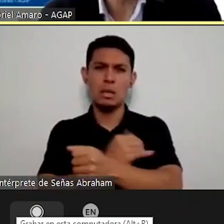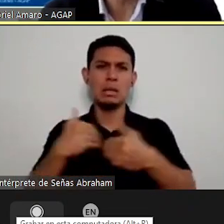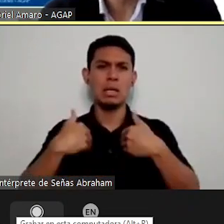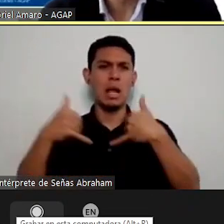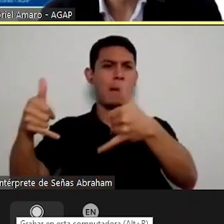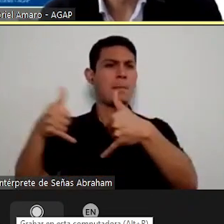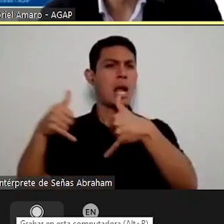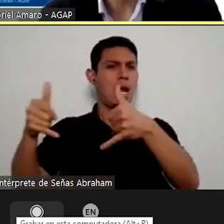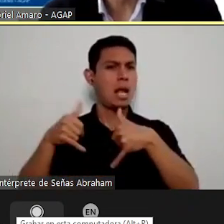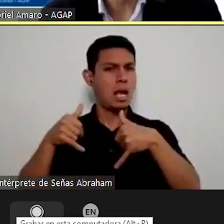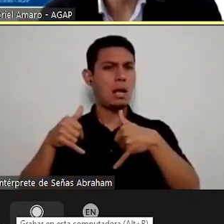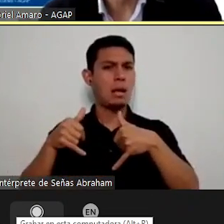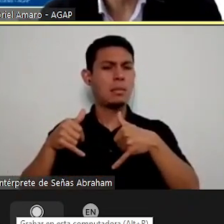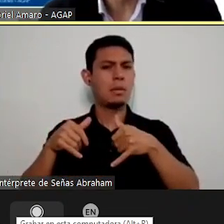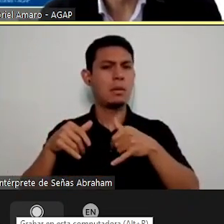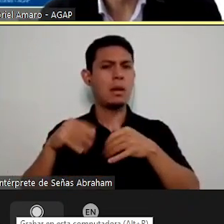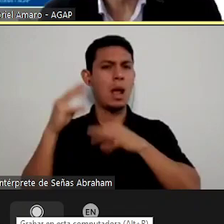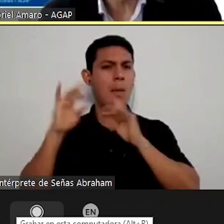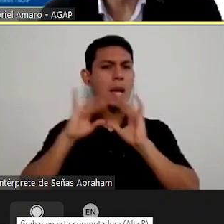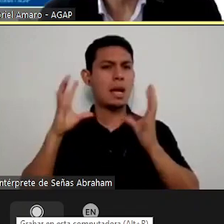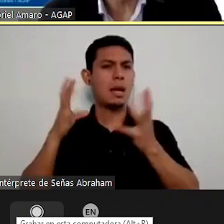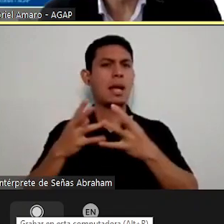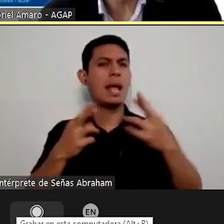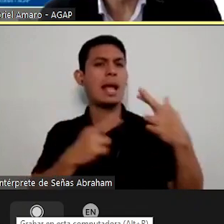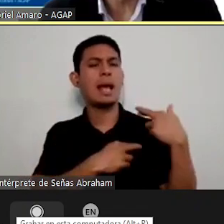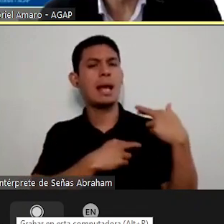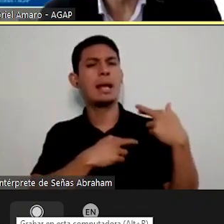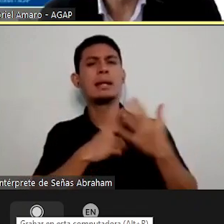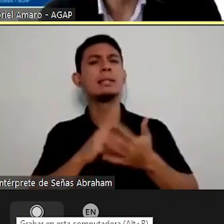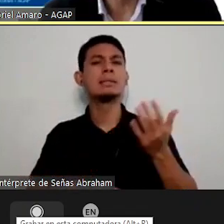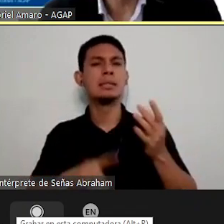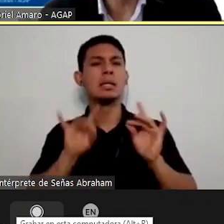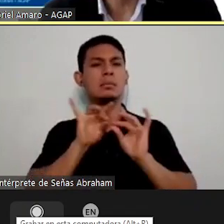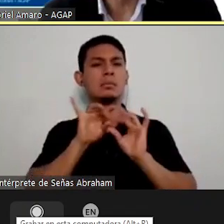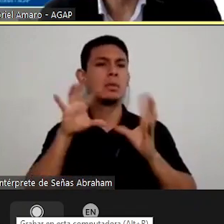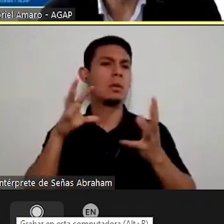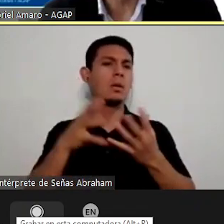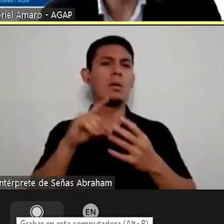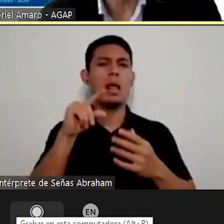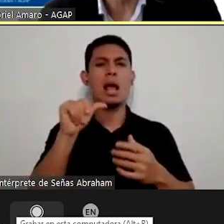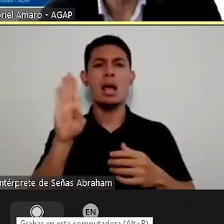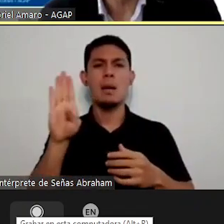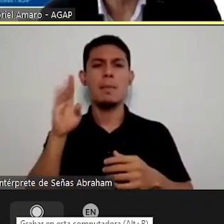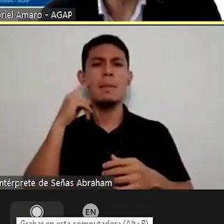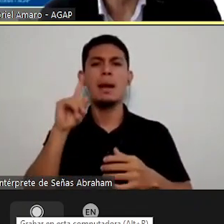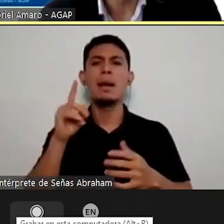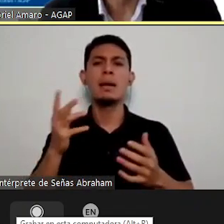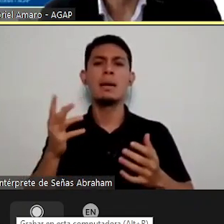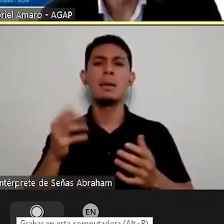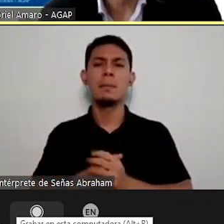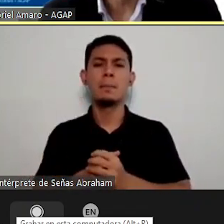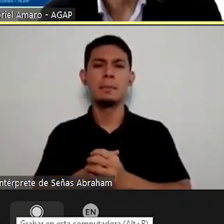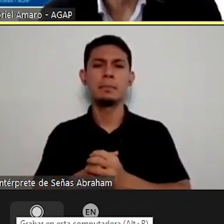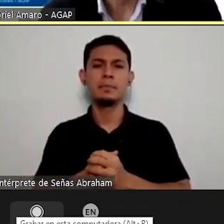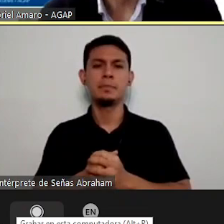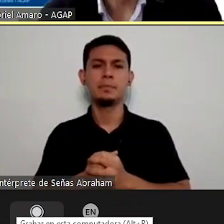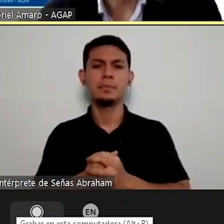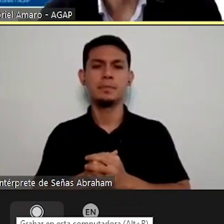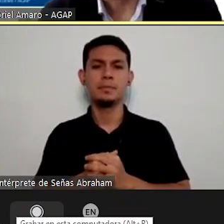institutions of guilds that have the world the global gap